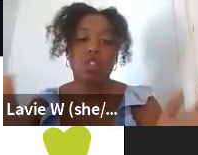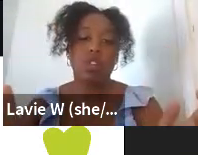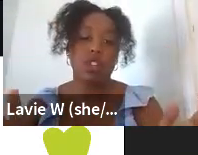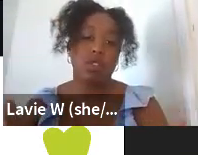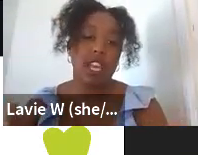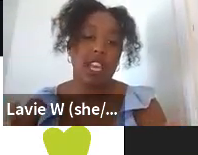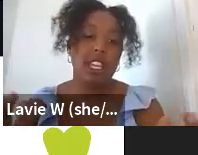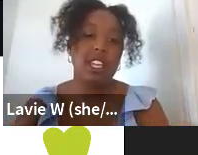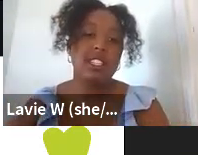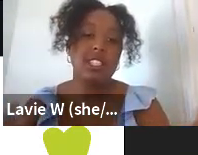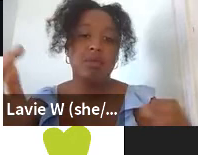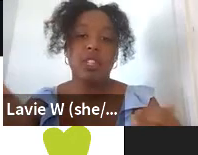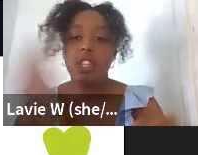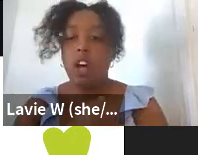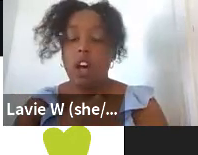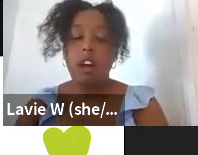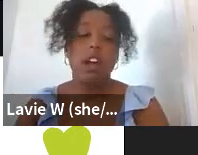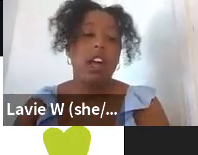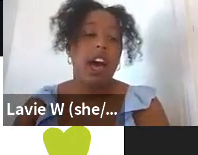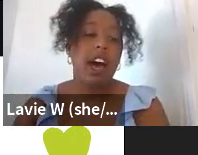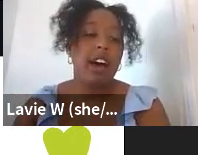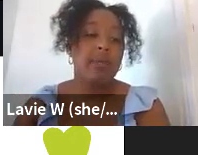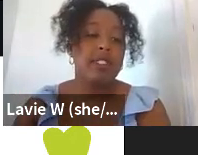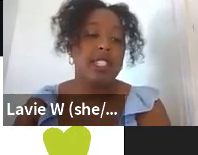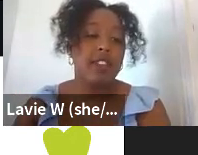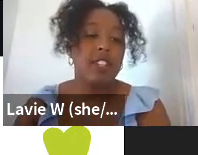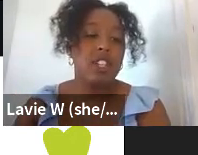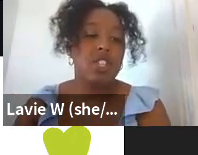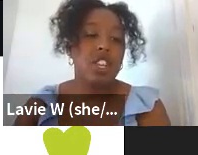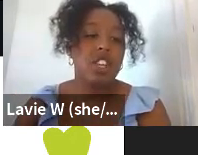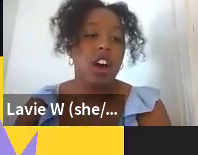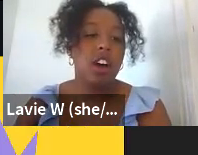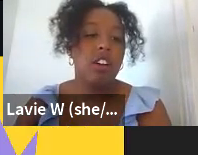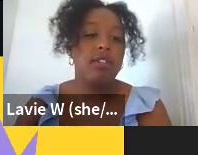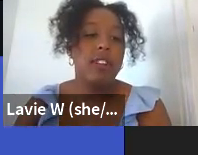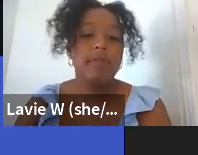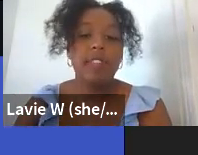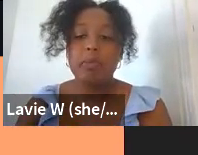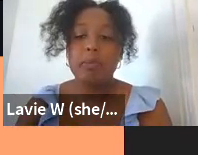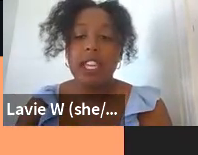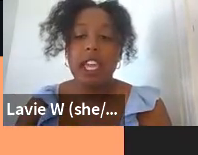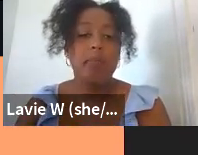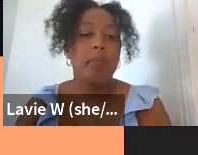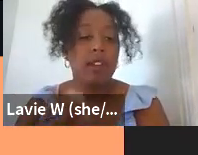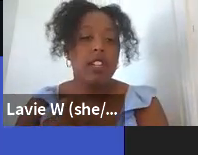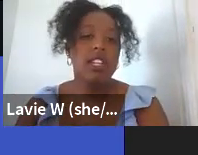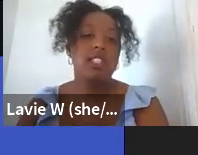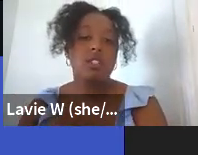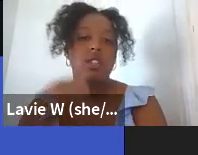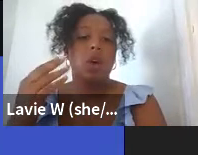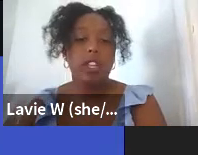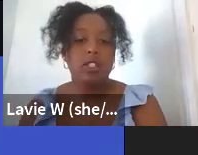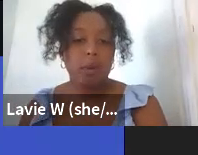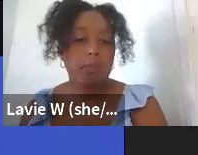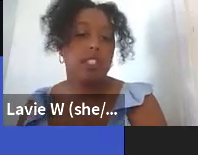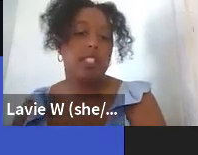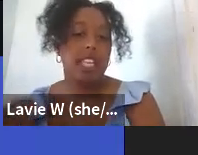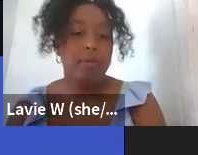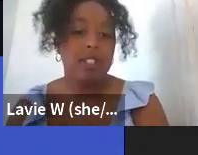the structure of our society is, that really long definition of it being imperialist,